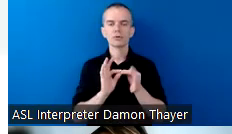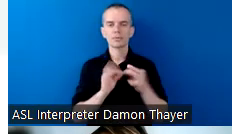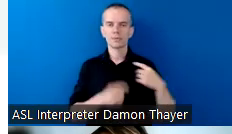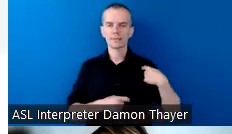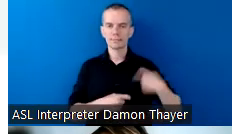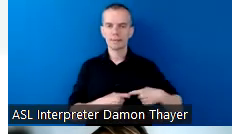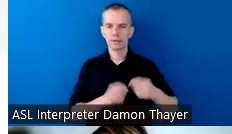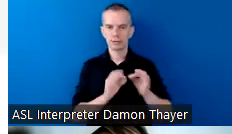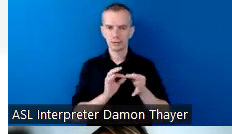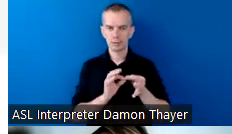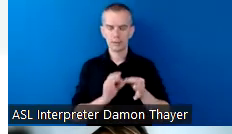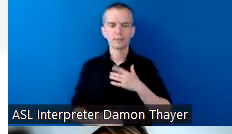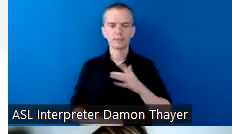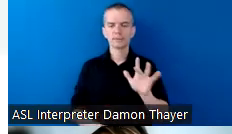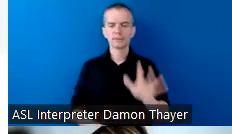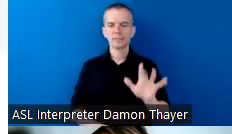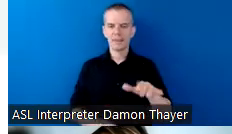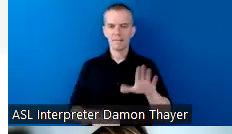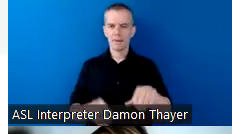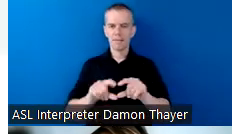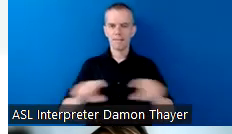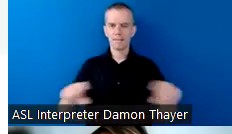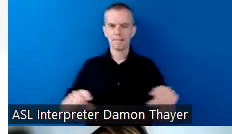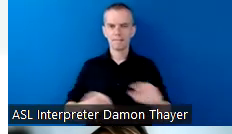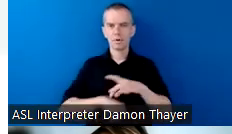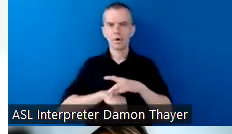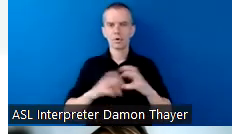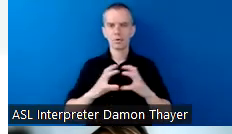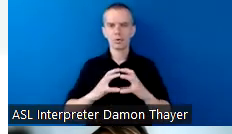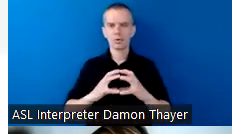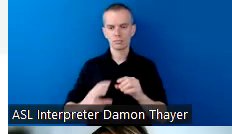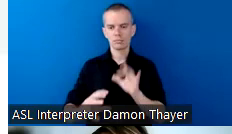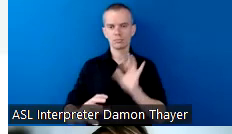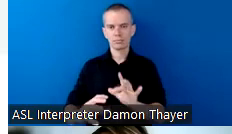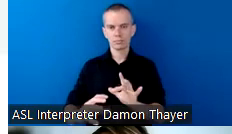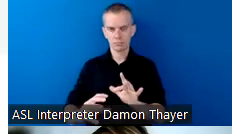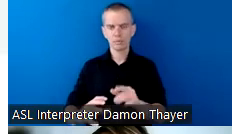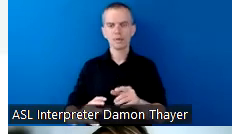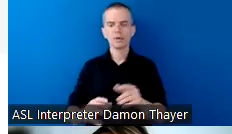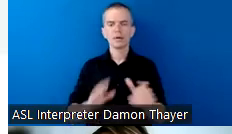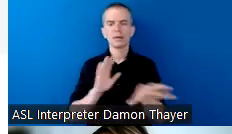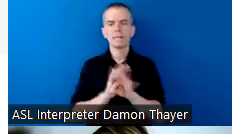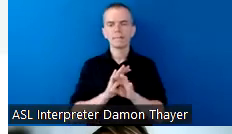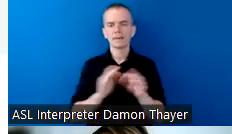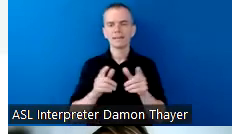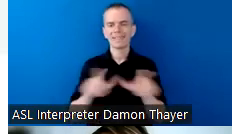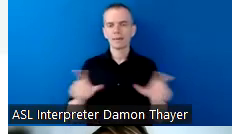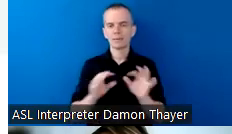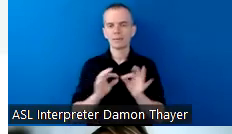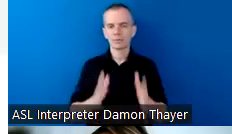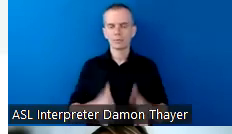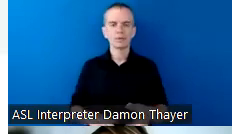Spanish, please click on the globe that has the label interpretation on it and select the language interpreter. We have